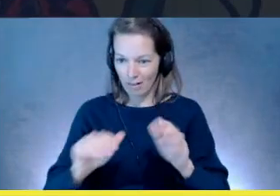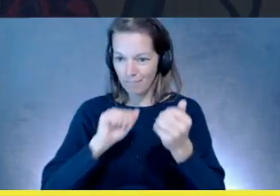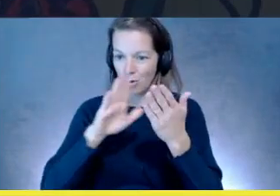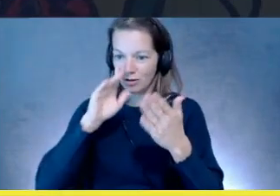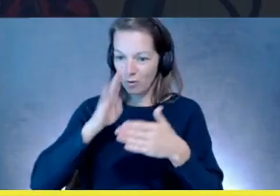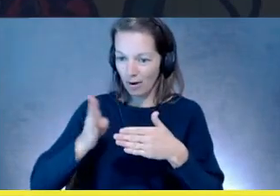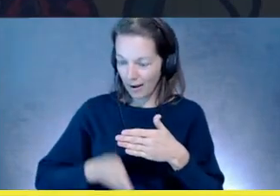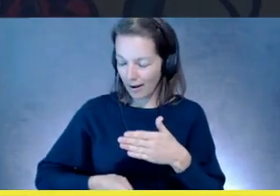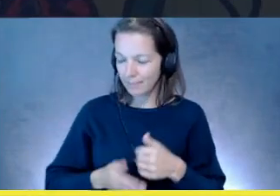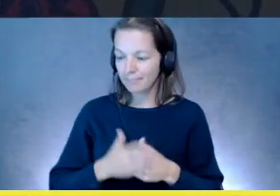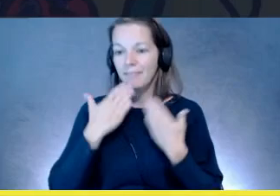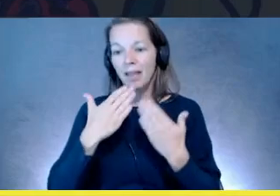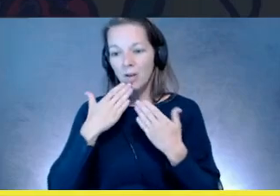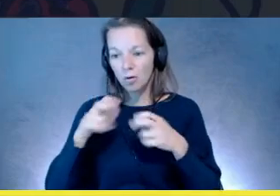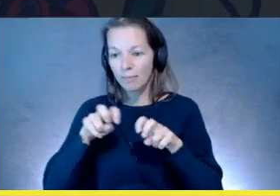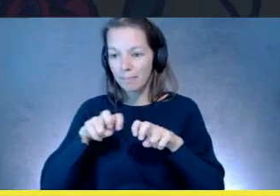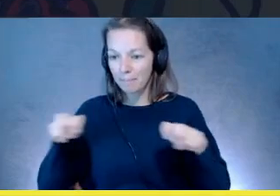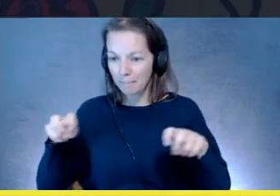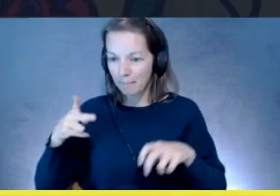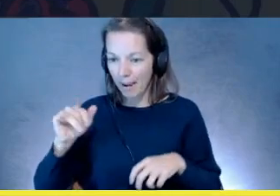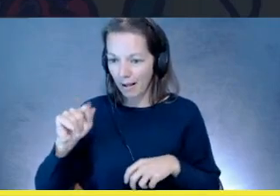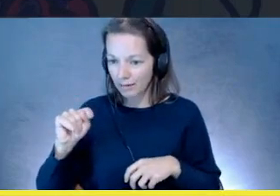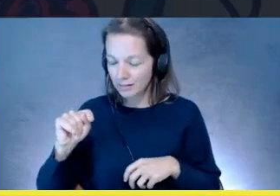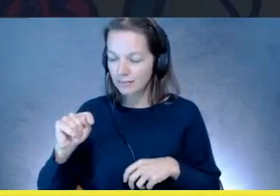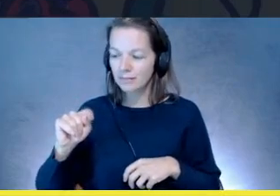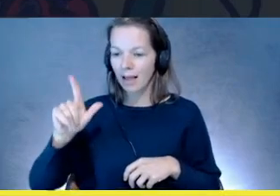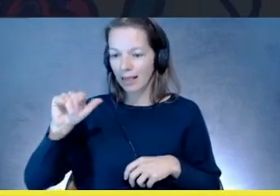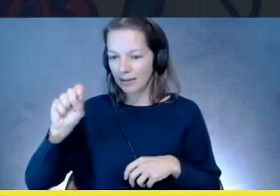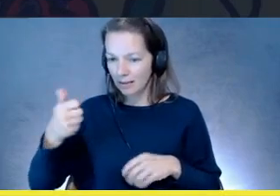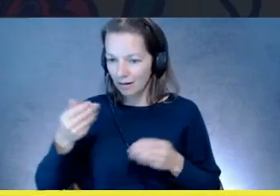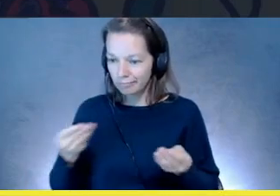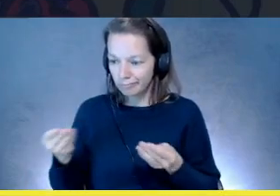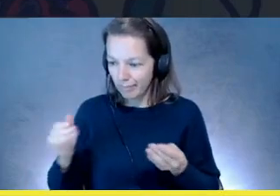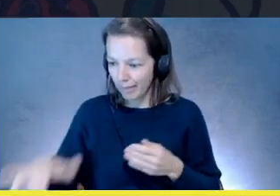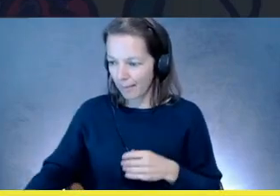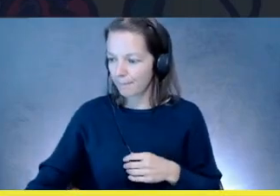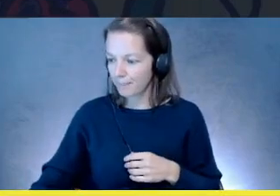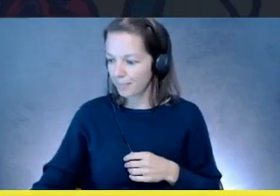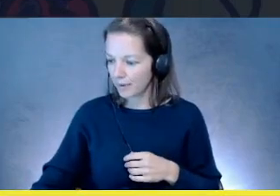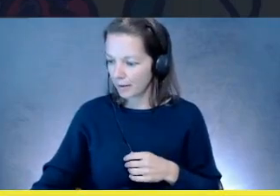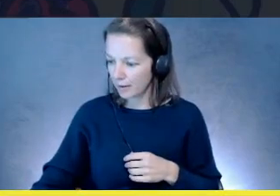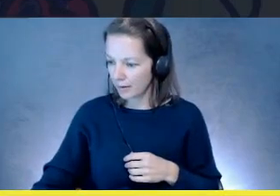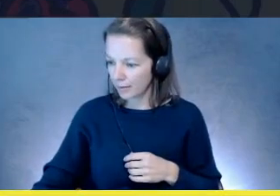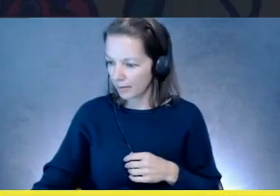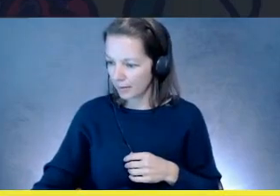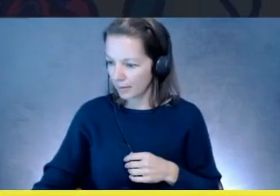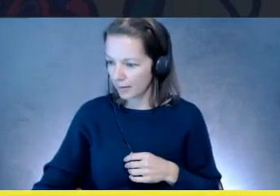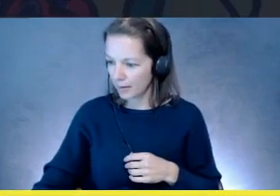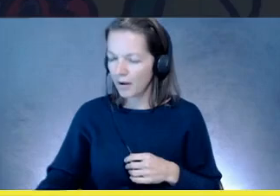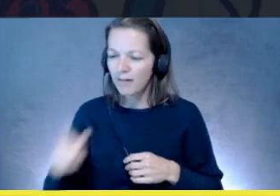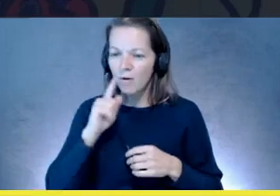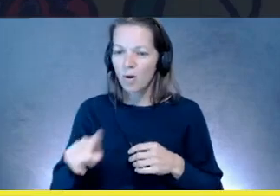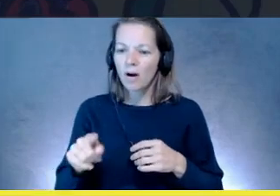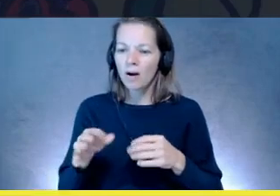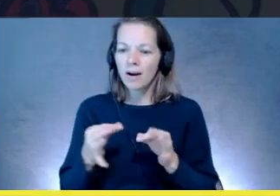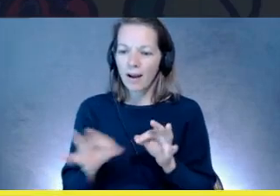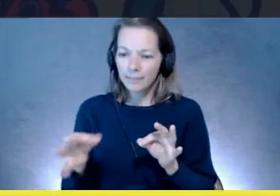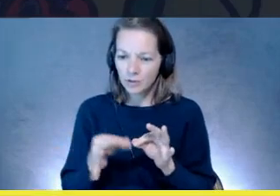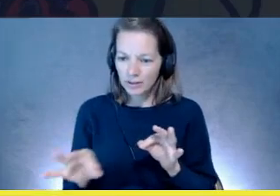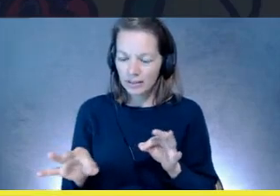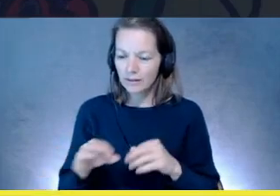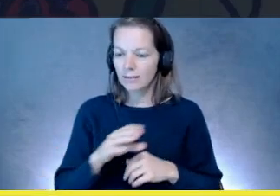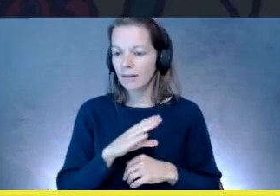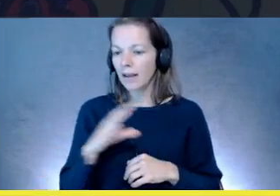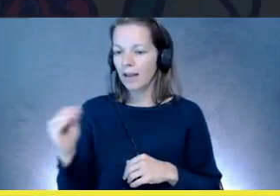to our panelists and Lisa for leading us through that panel. For captioning and